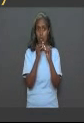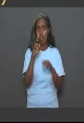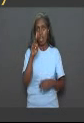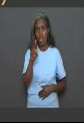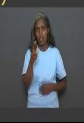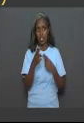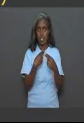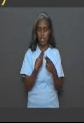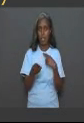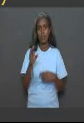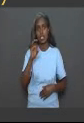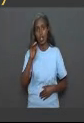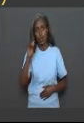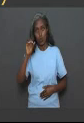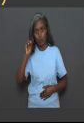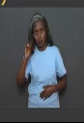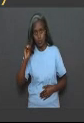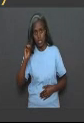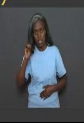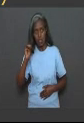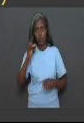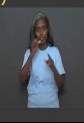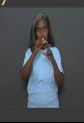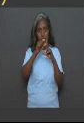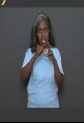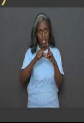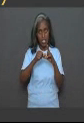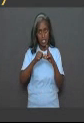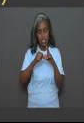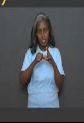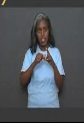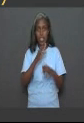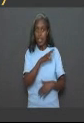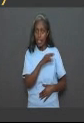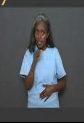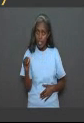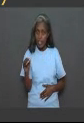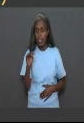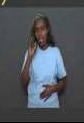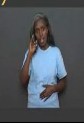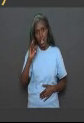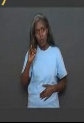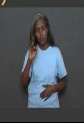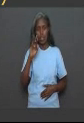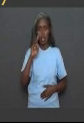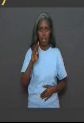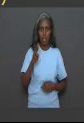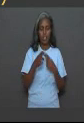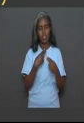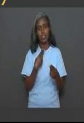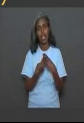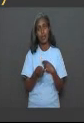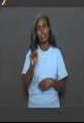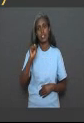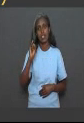r times the cosine of the angle and iota r